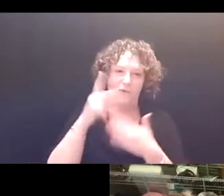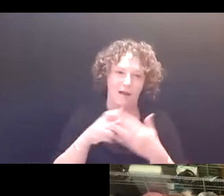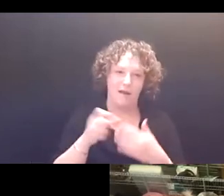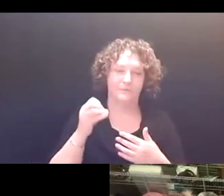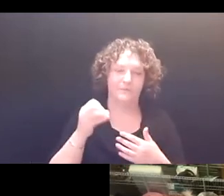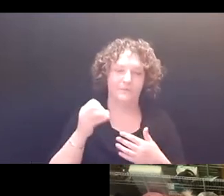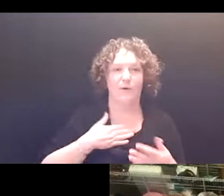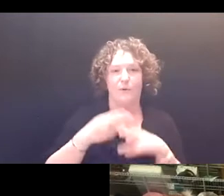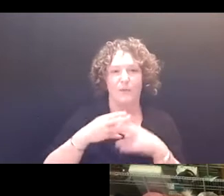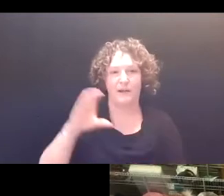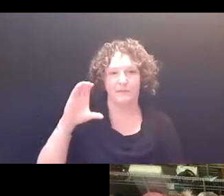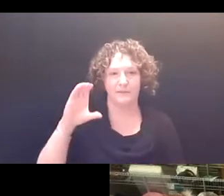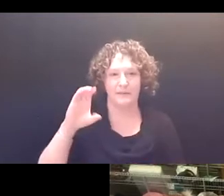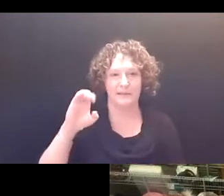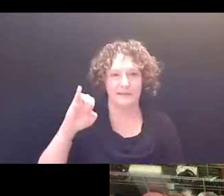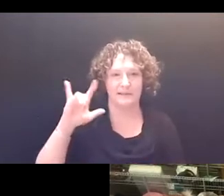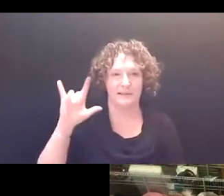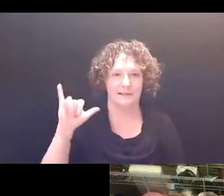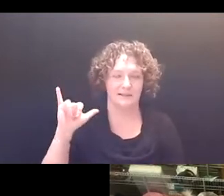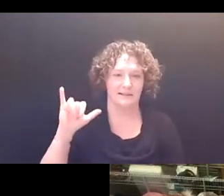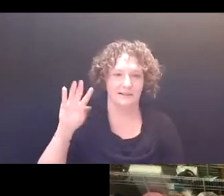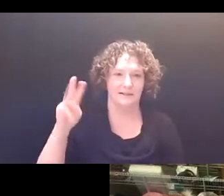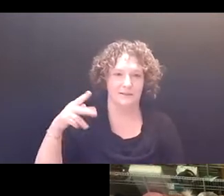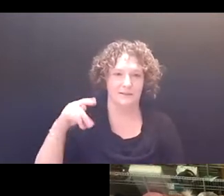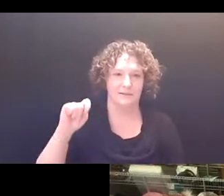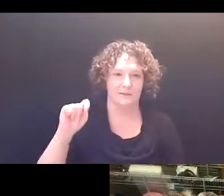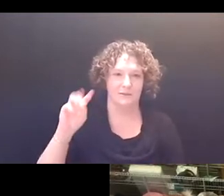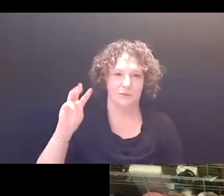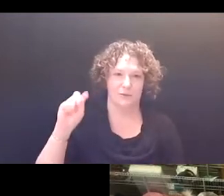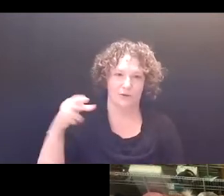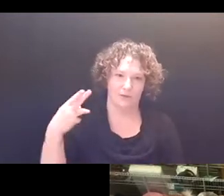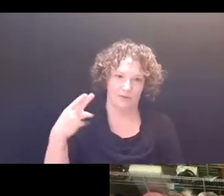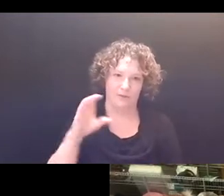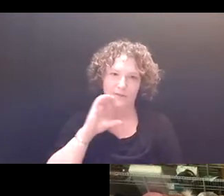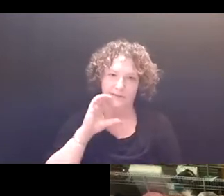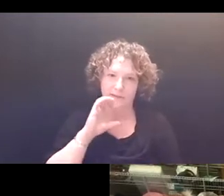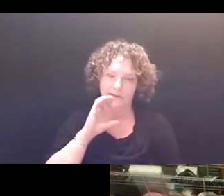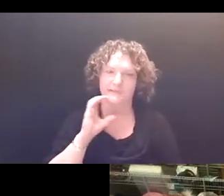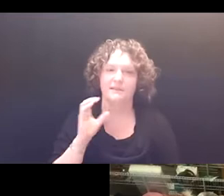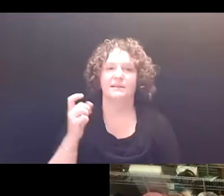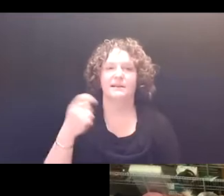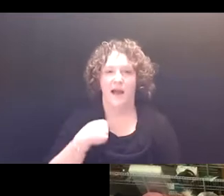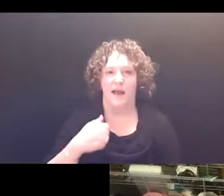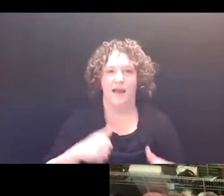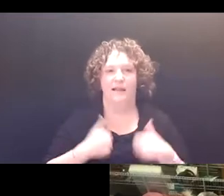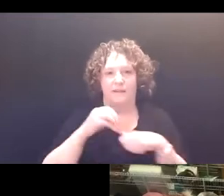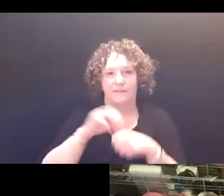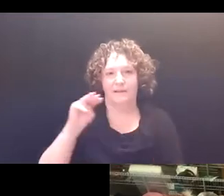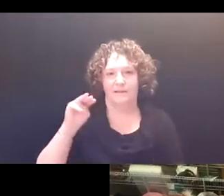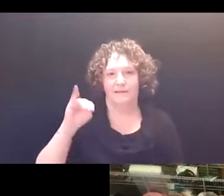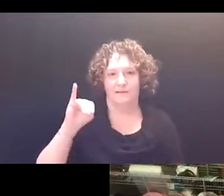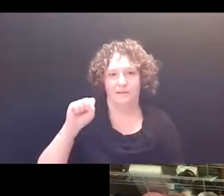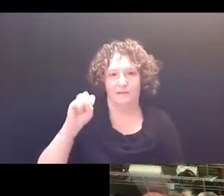a little bit about the program. So my name is Cicely Whitworth, and this is my sign